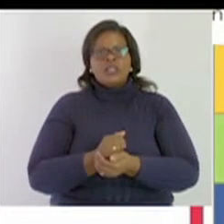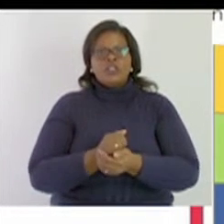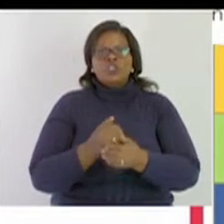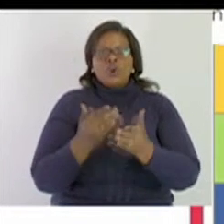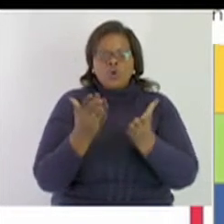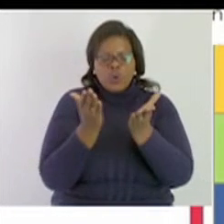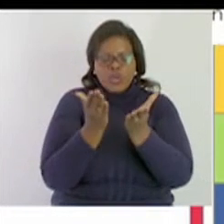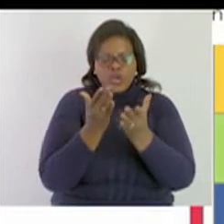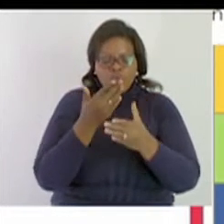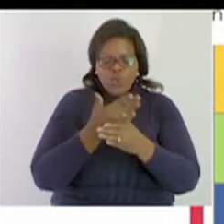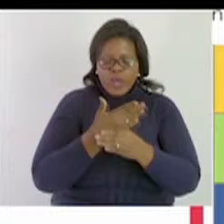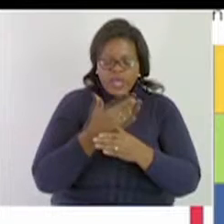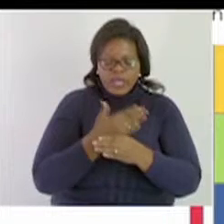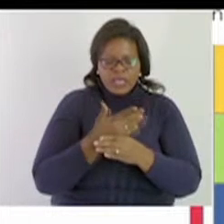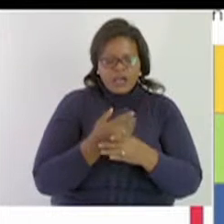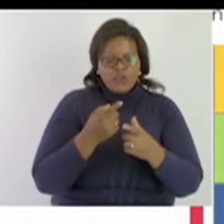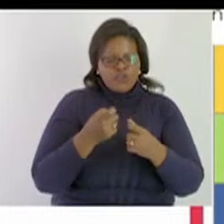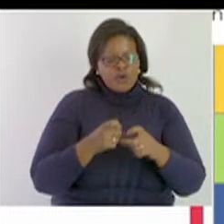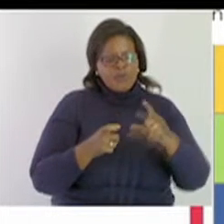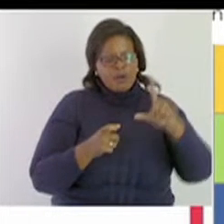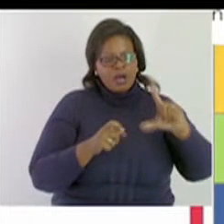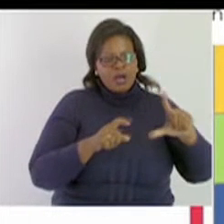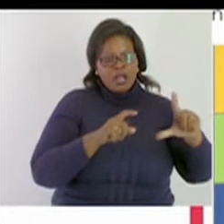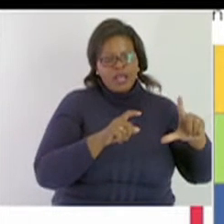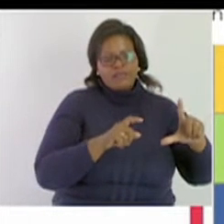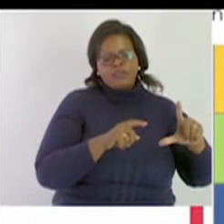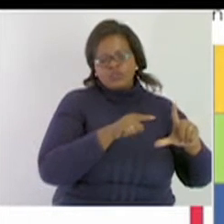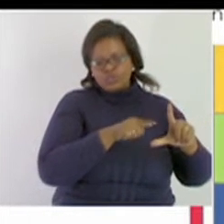working from left to right.